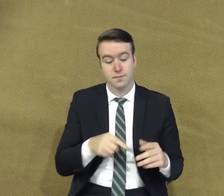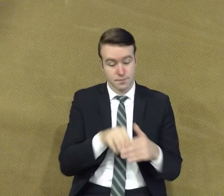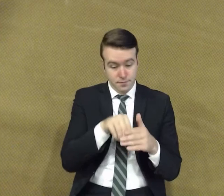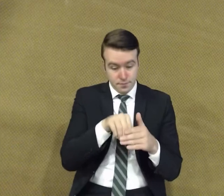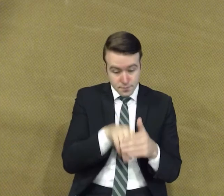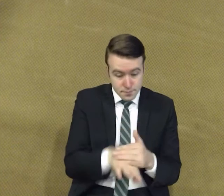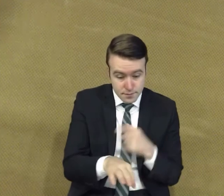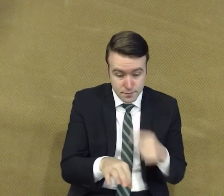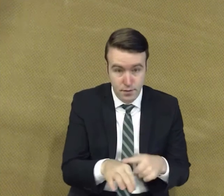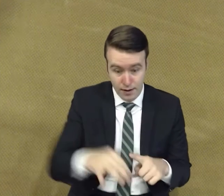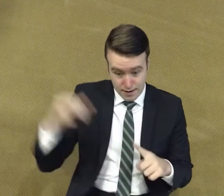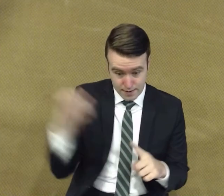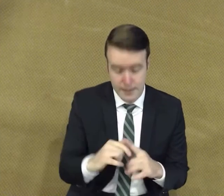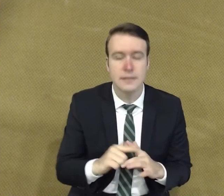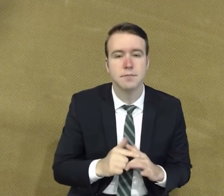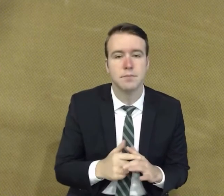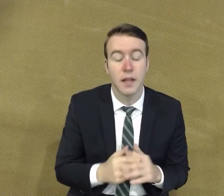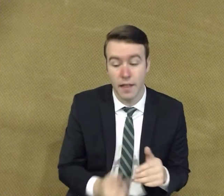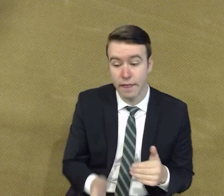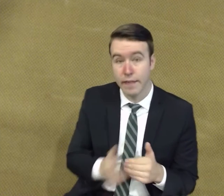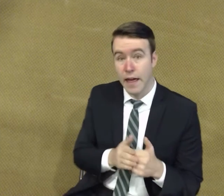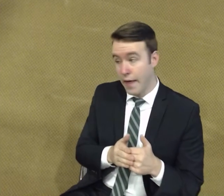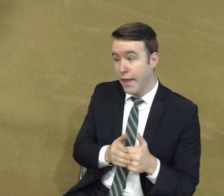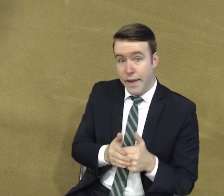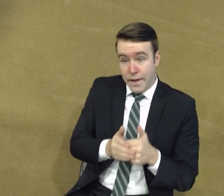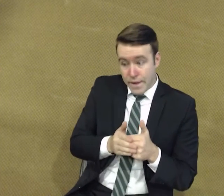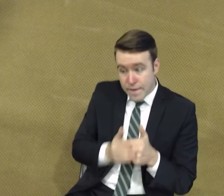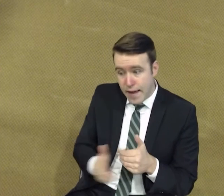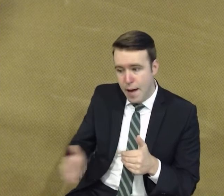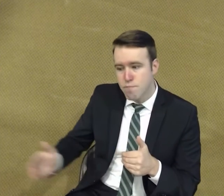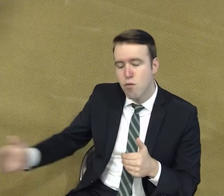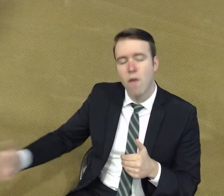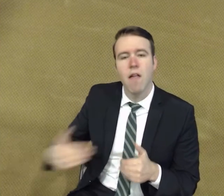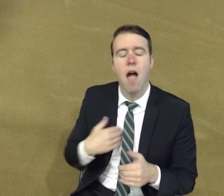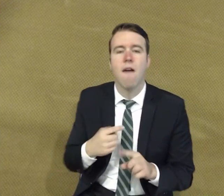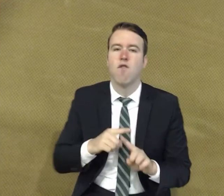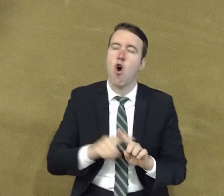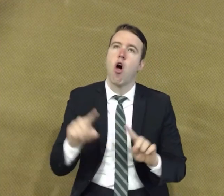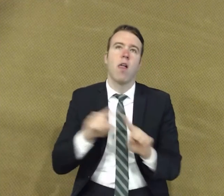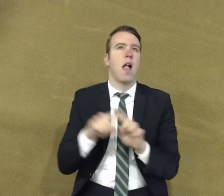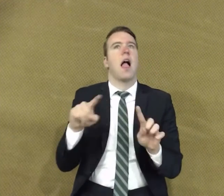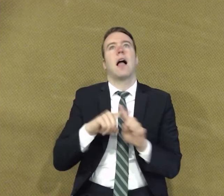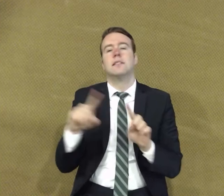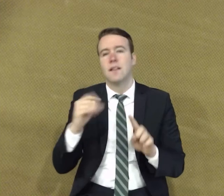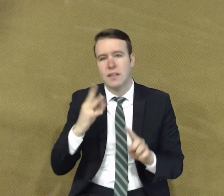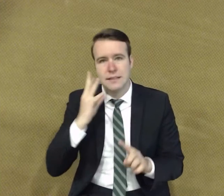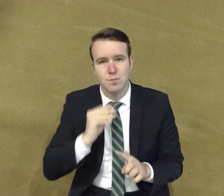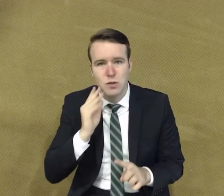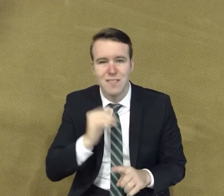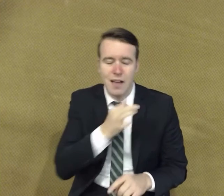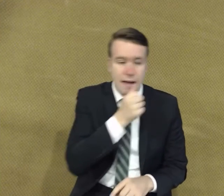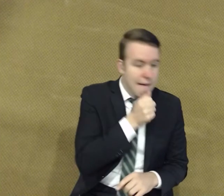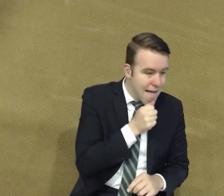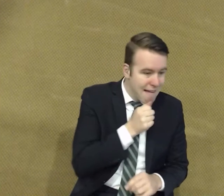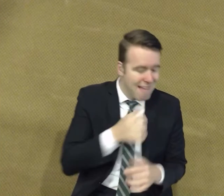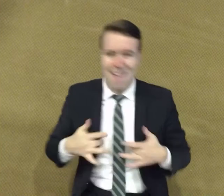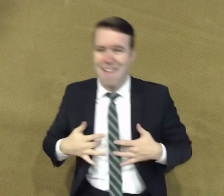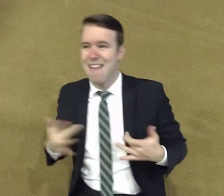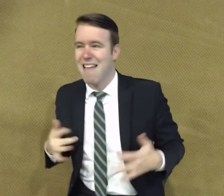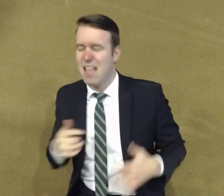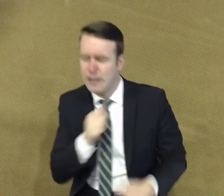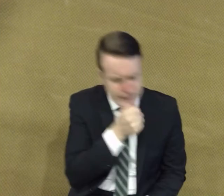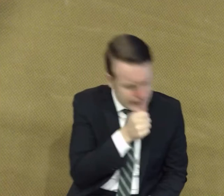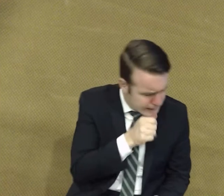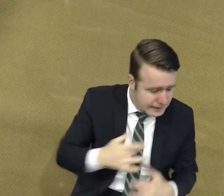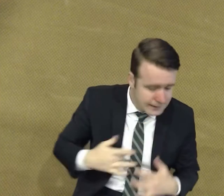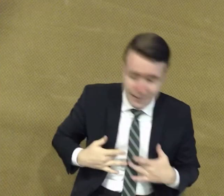point, there are all kinds of experiences of agony and